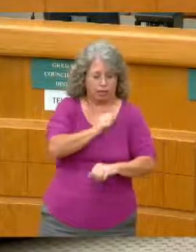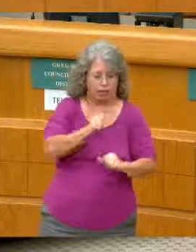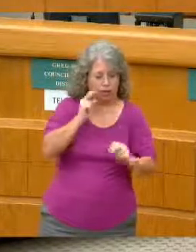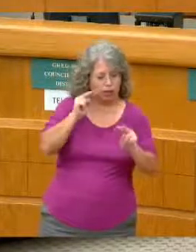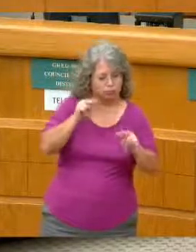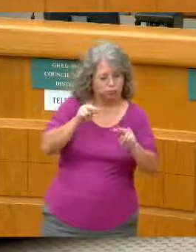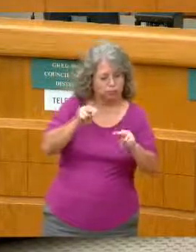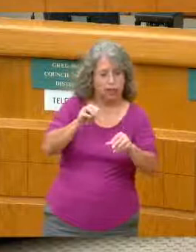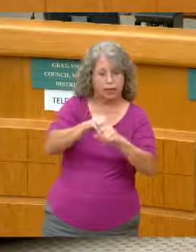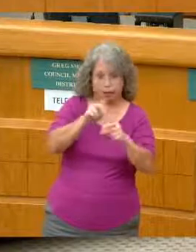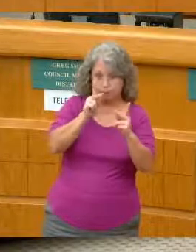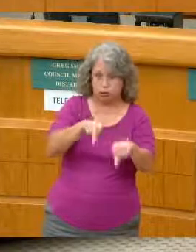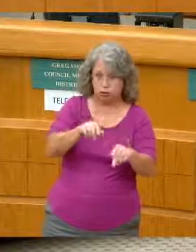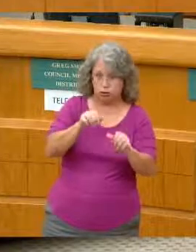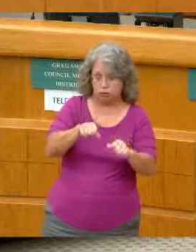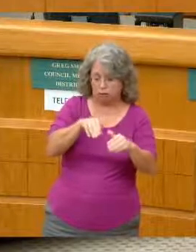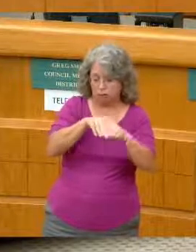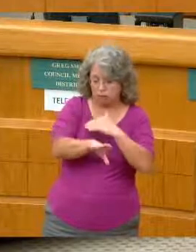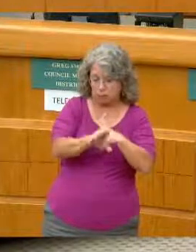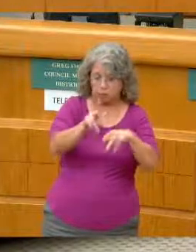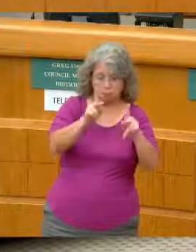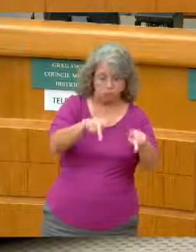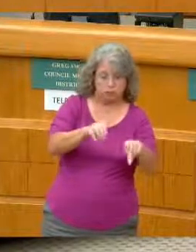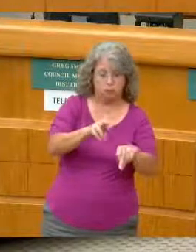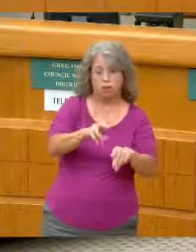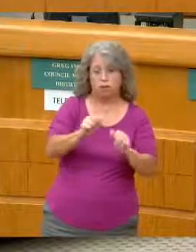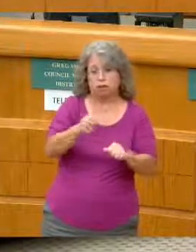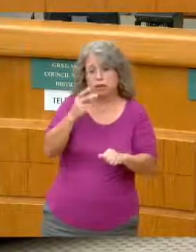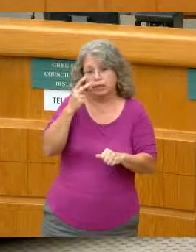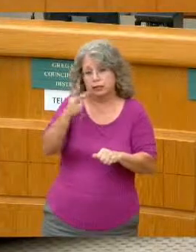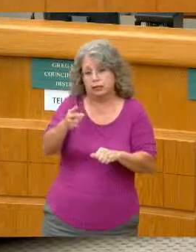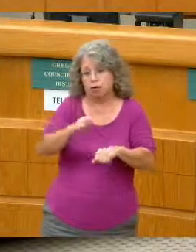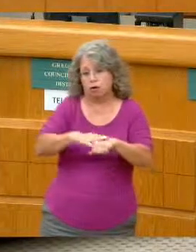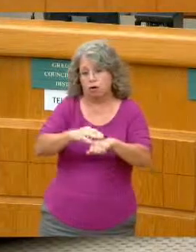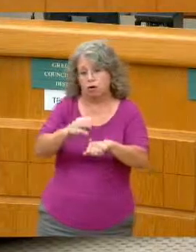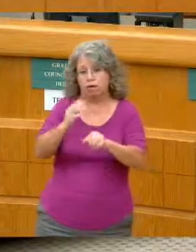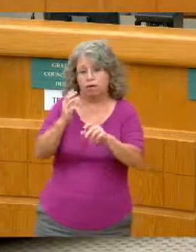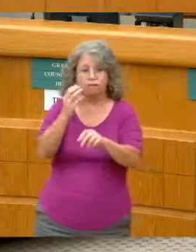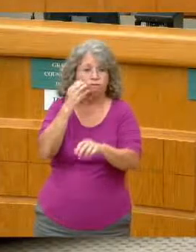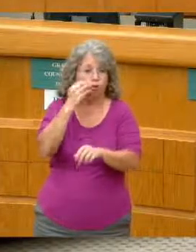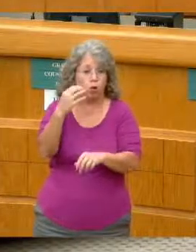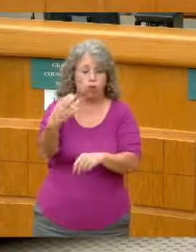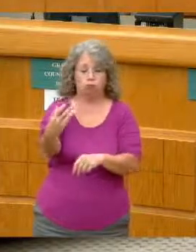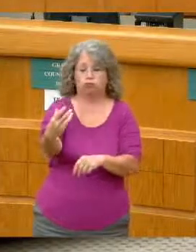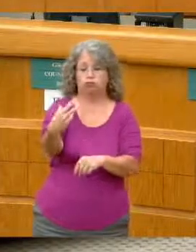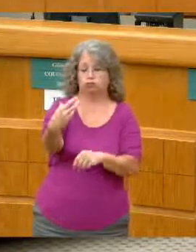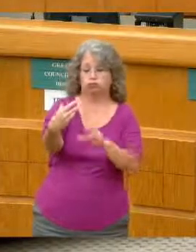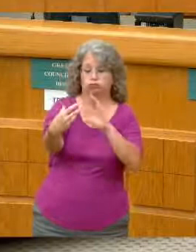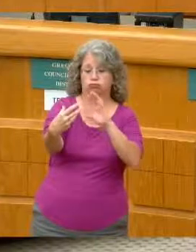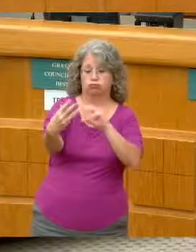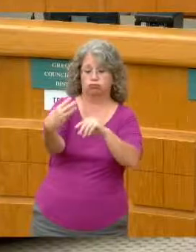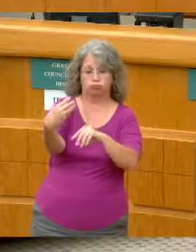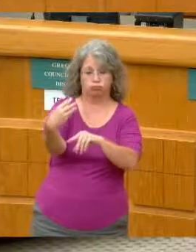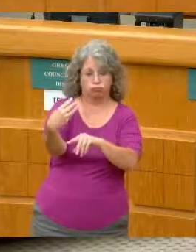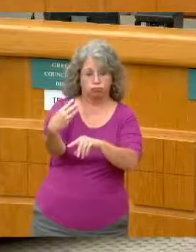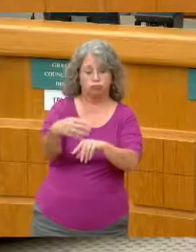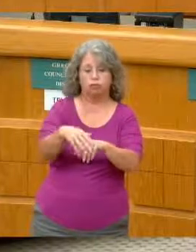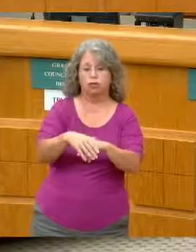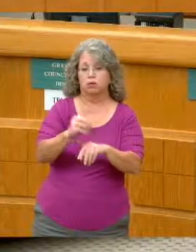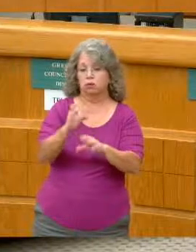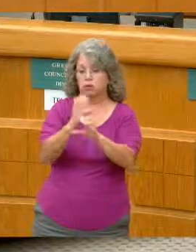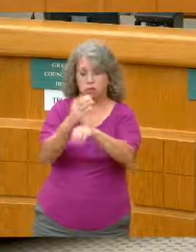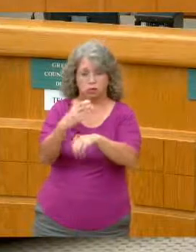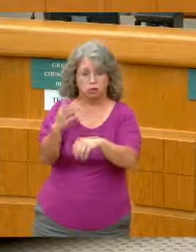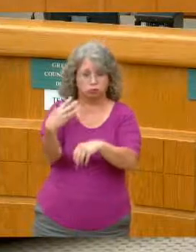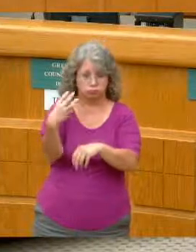act as your case manager. They can see you in person. They can see you over telehealth, over your telephone or computer screen.